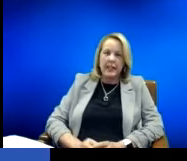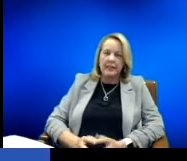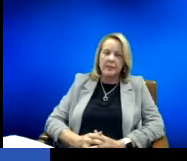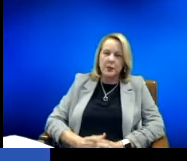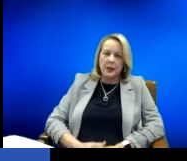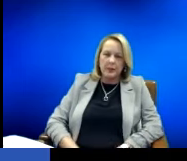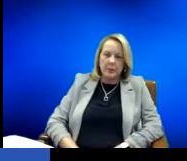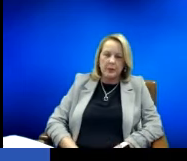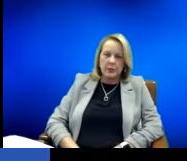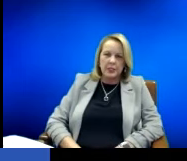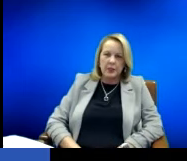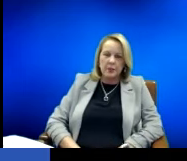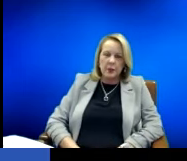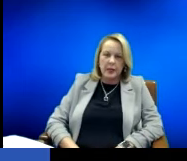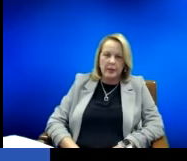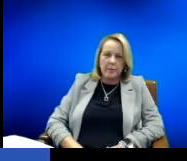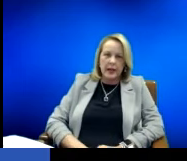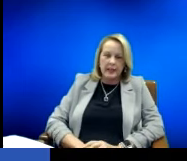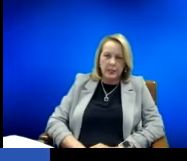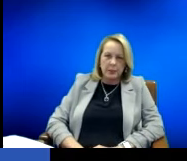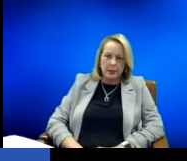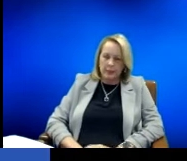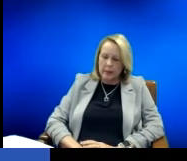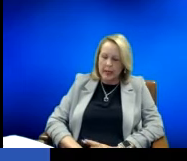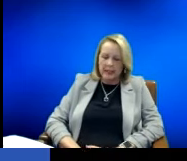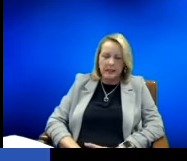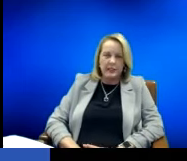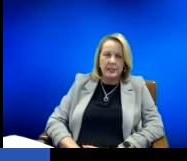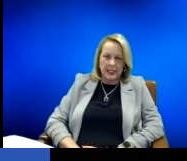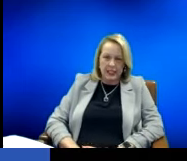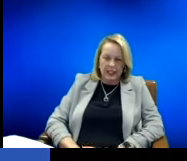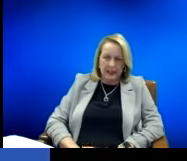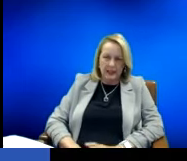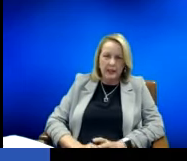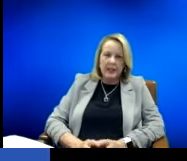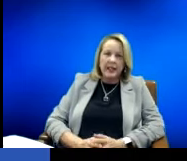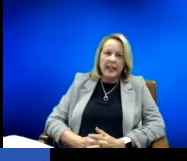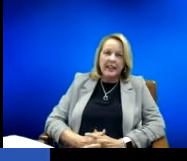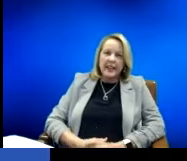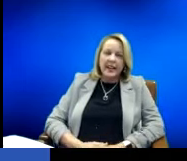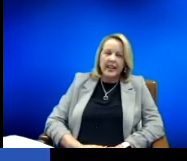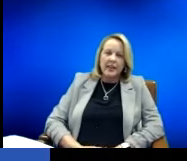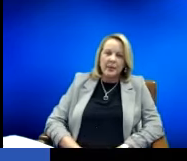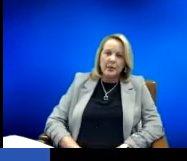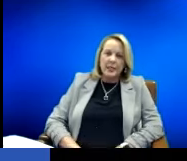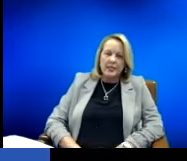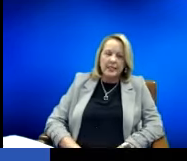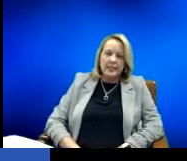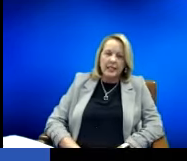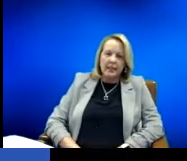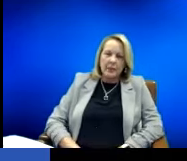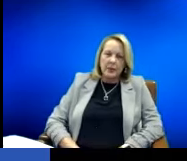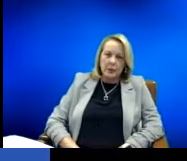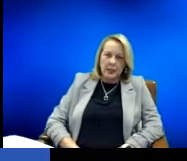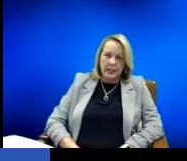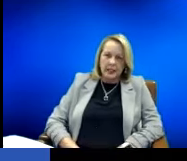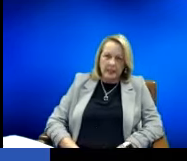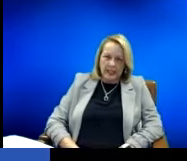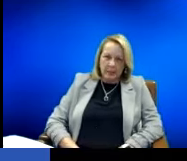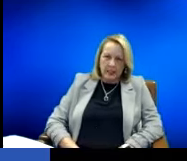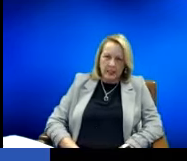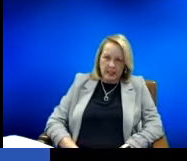governor and 4 other members that are appointed by the lieutenant governor. They are the ones that have worked